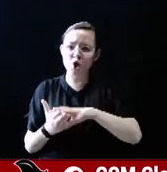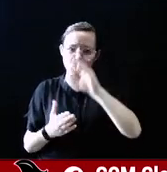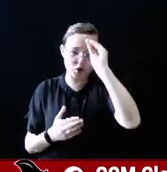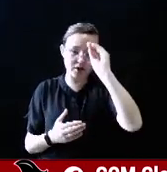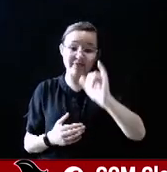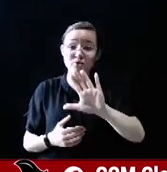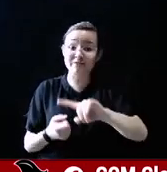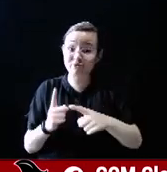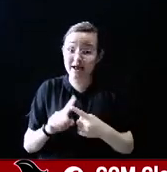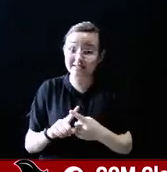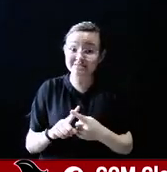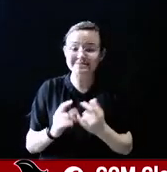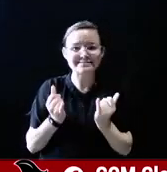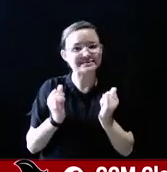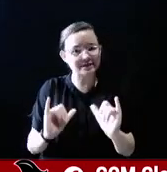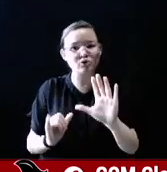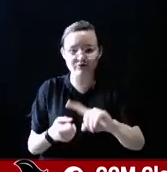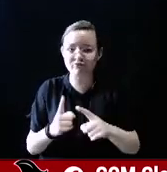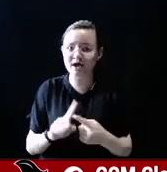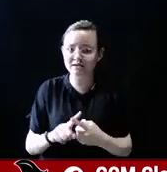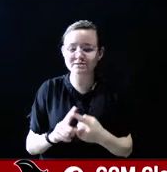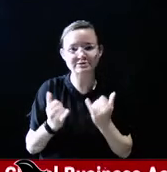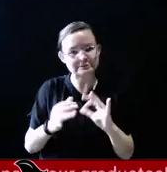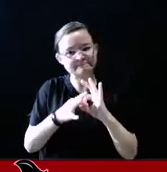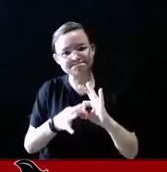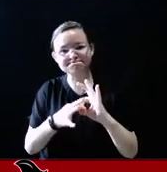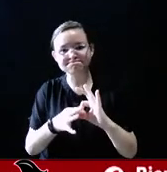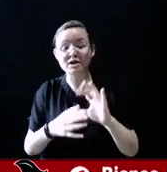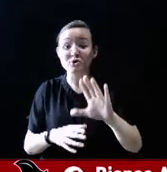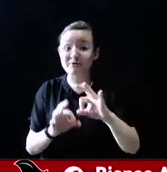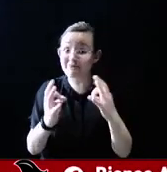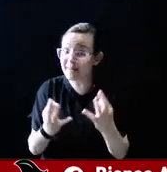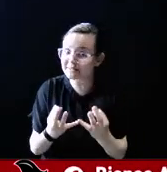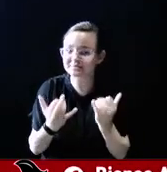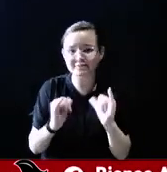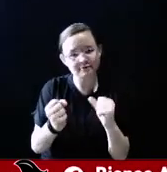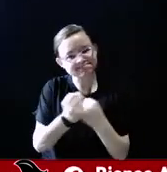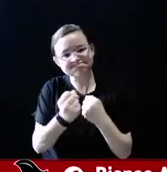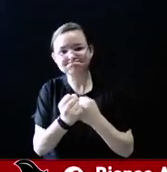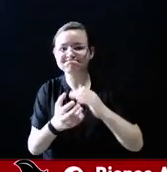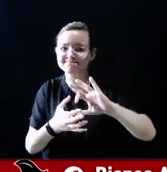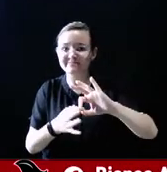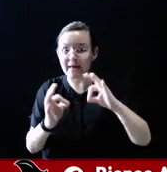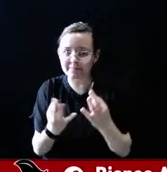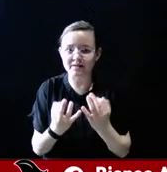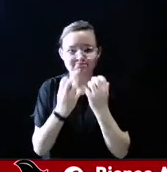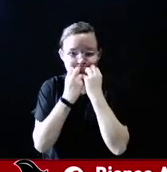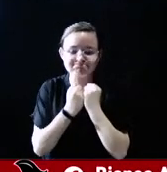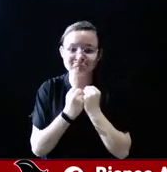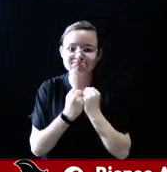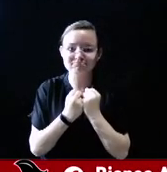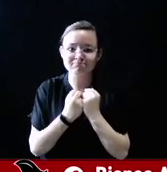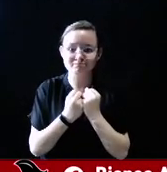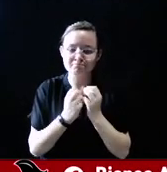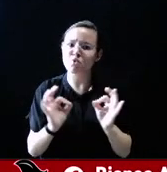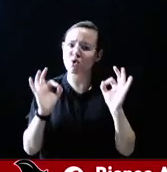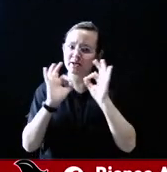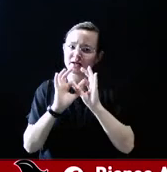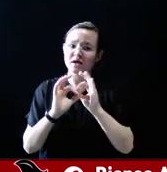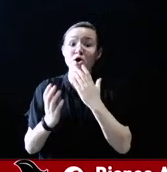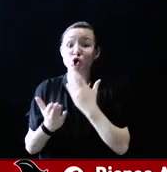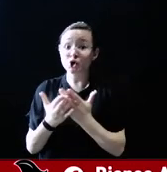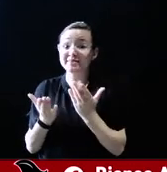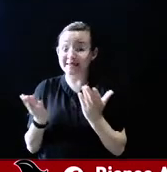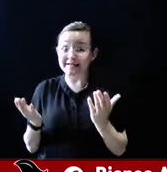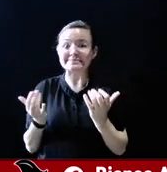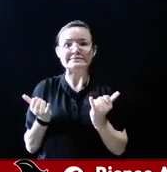friends are still your friends, and that your family is still your family, that good